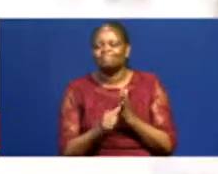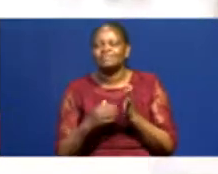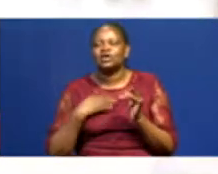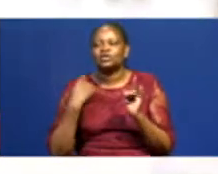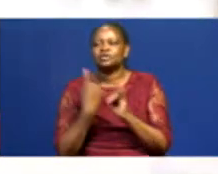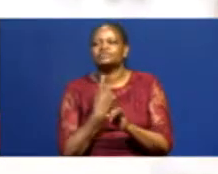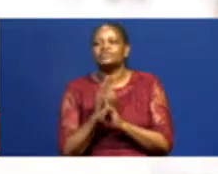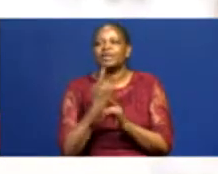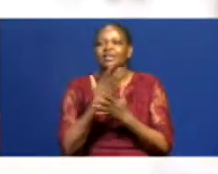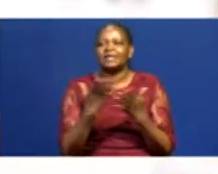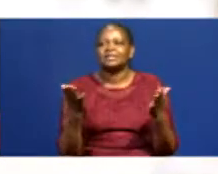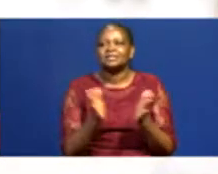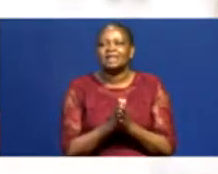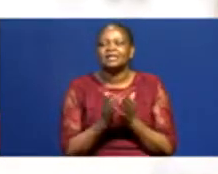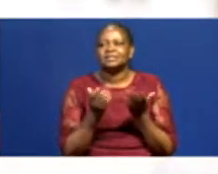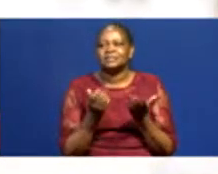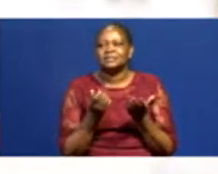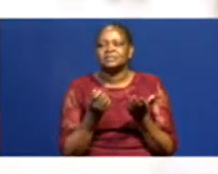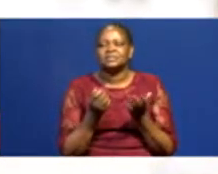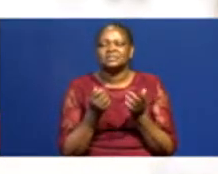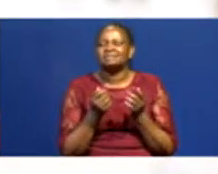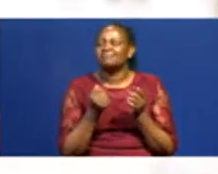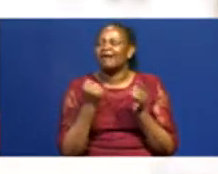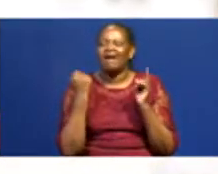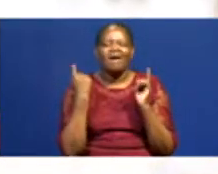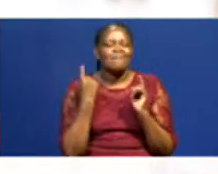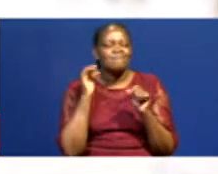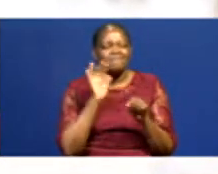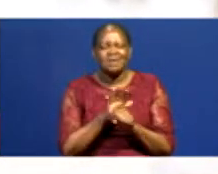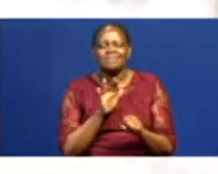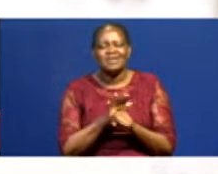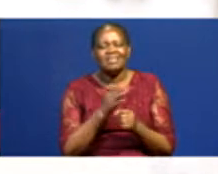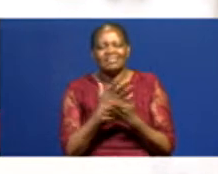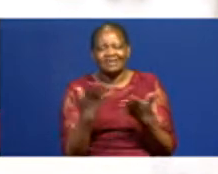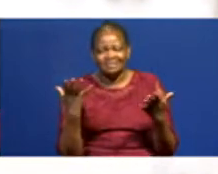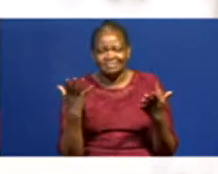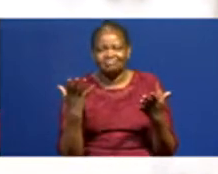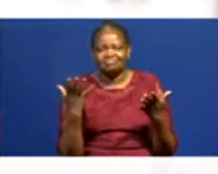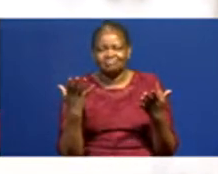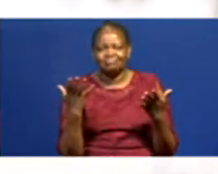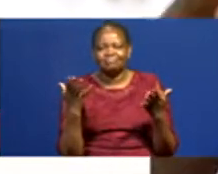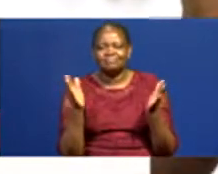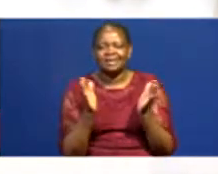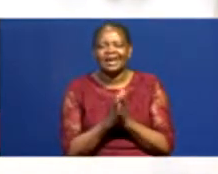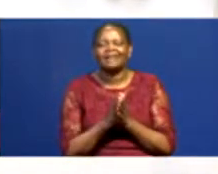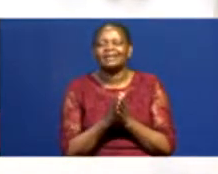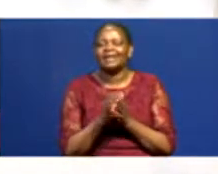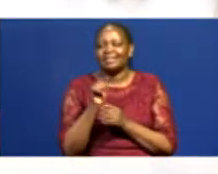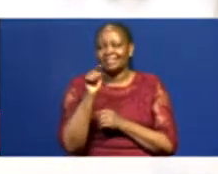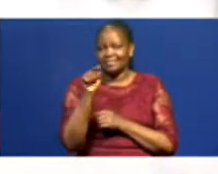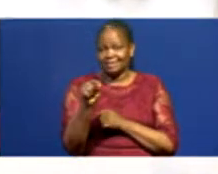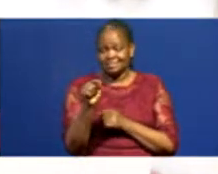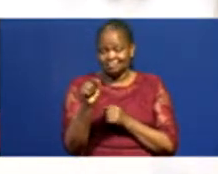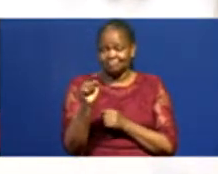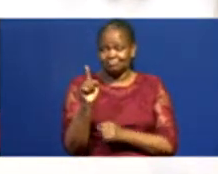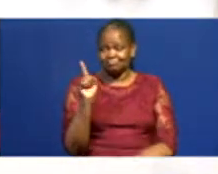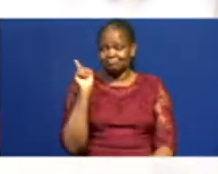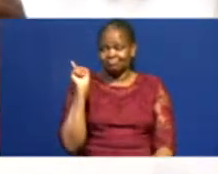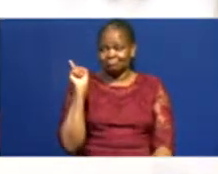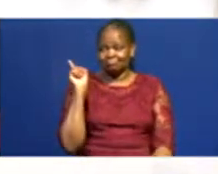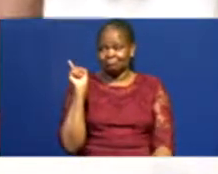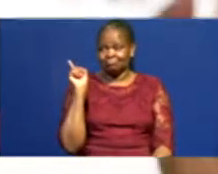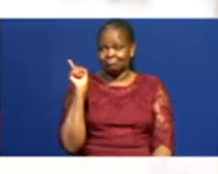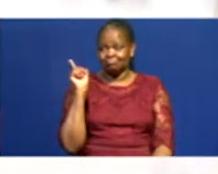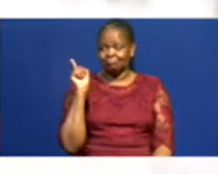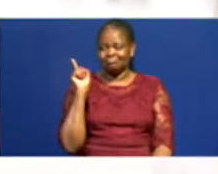bilibili, iko maharawe, iko vitu mingi. Na karibu hii shamba inakaribia karibu